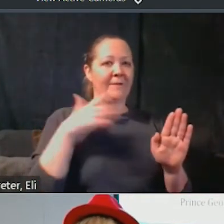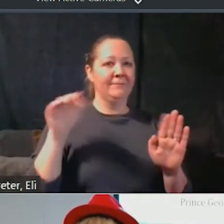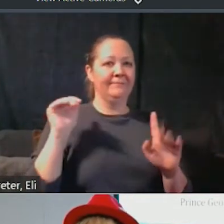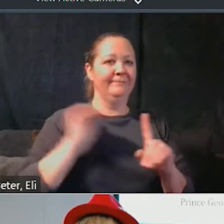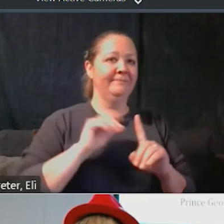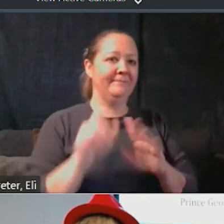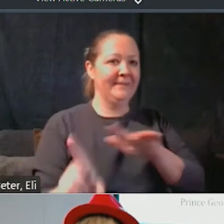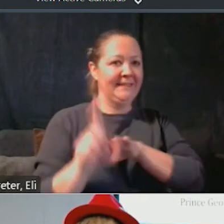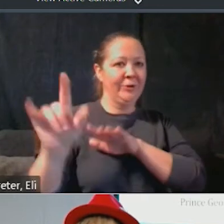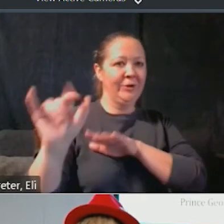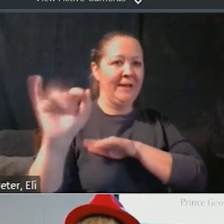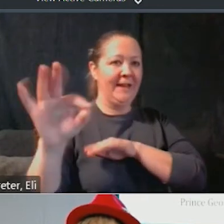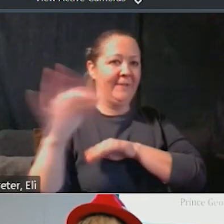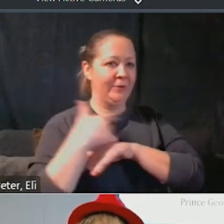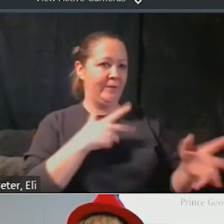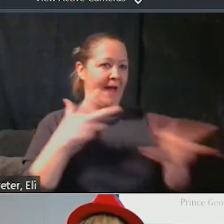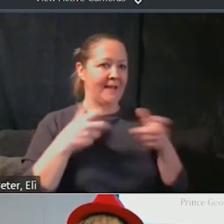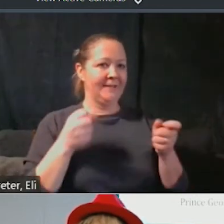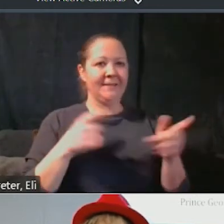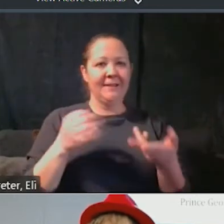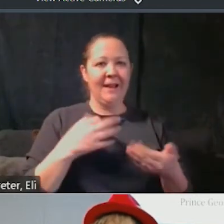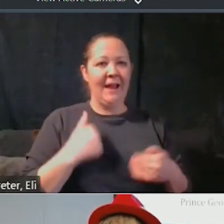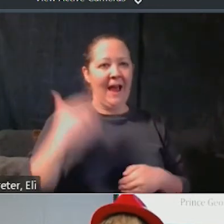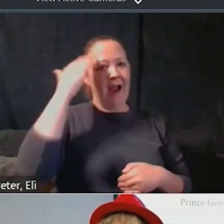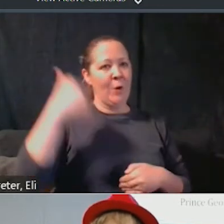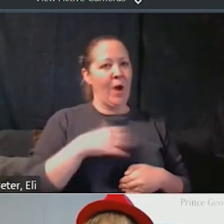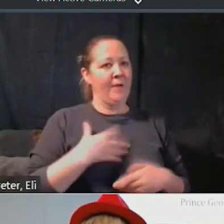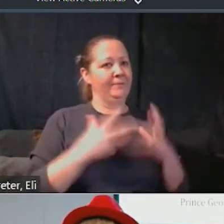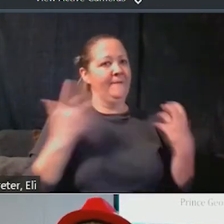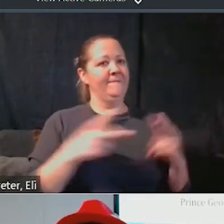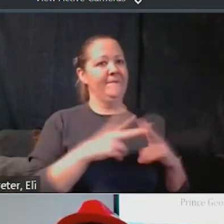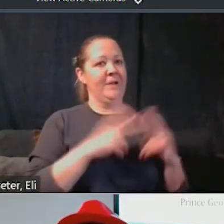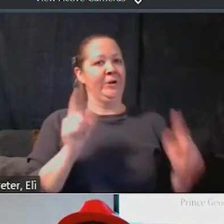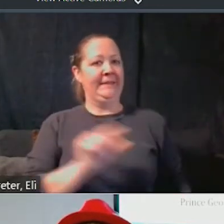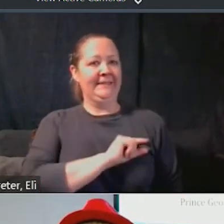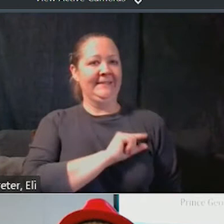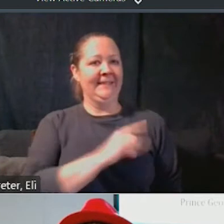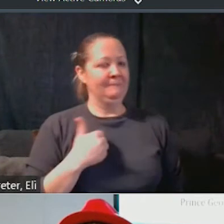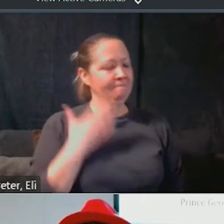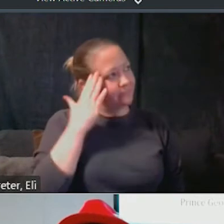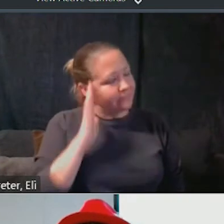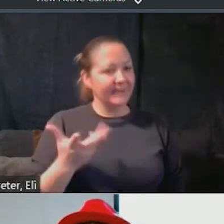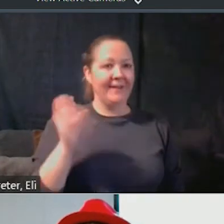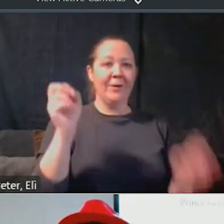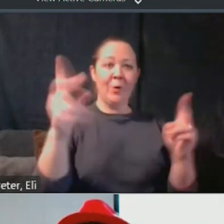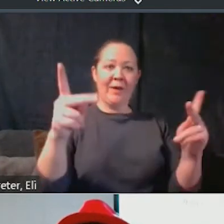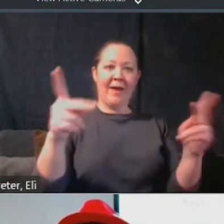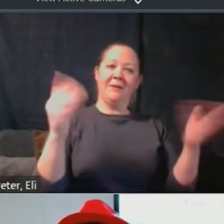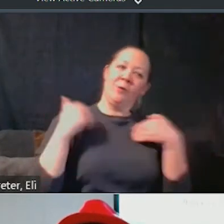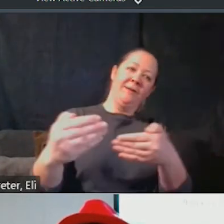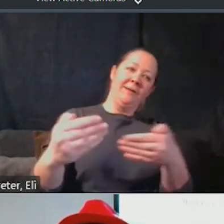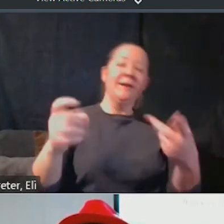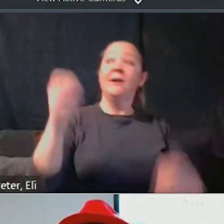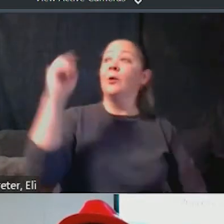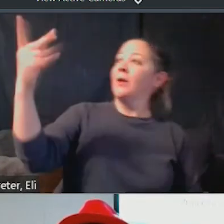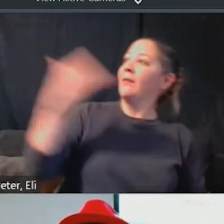if we're too fast, and which I know I was terribly guilty of. Okay, Mr. Reddy, go ahead. Thank